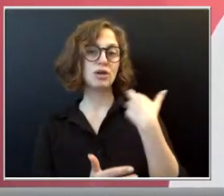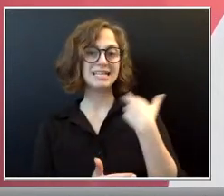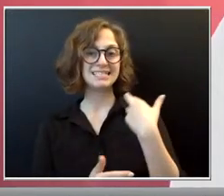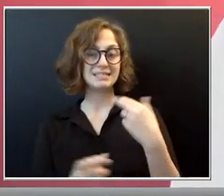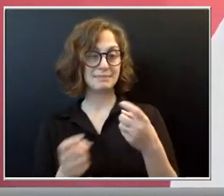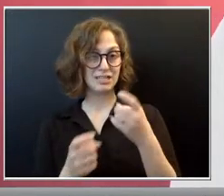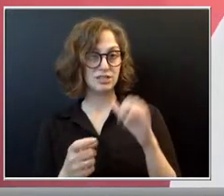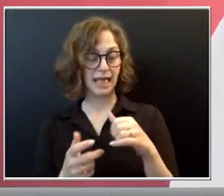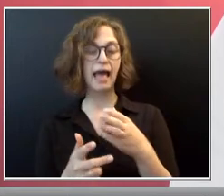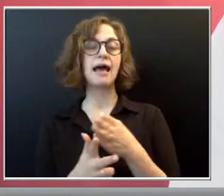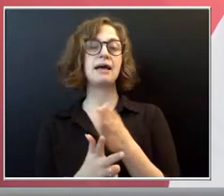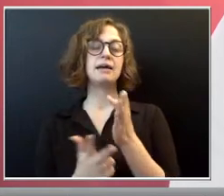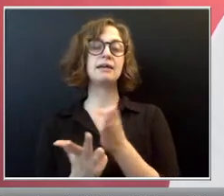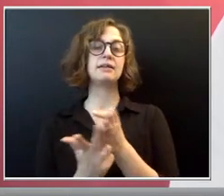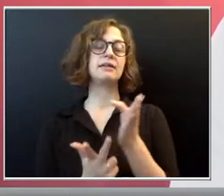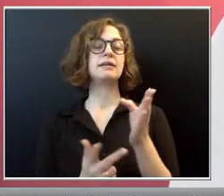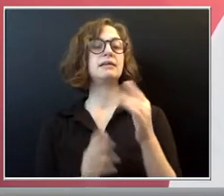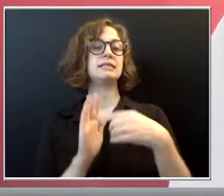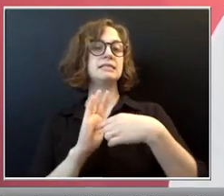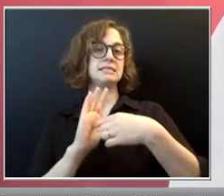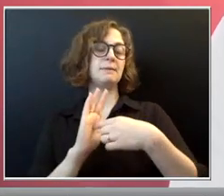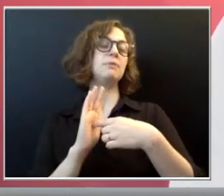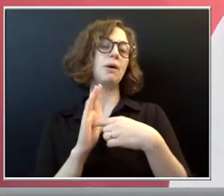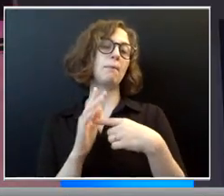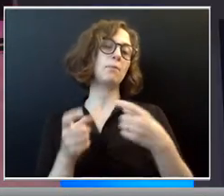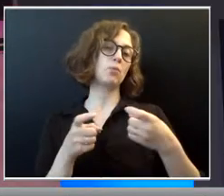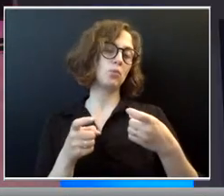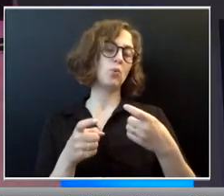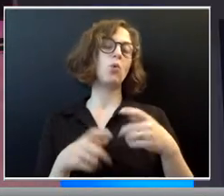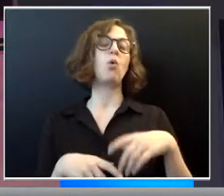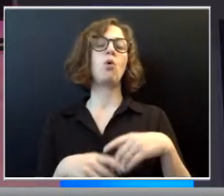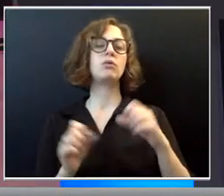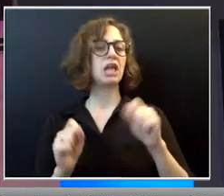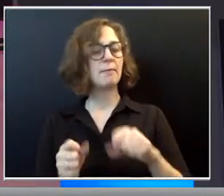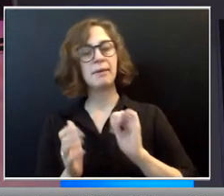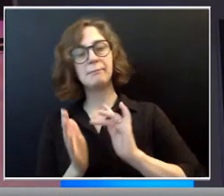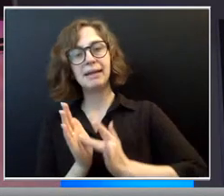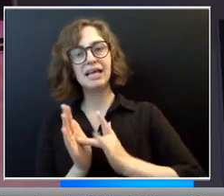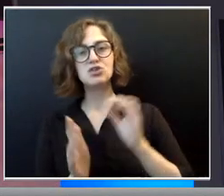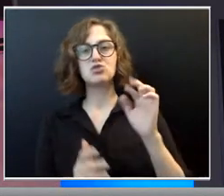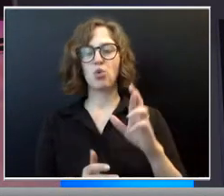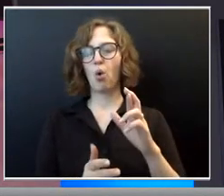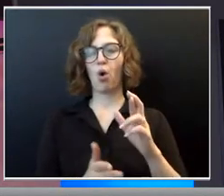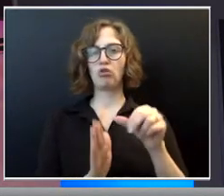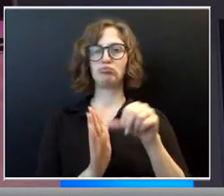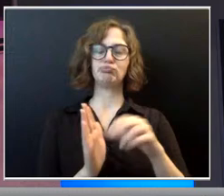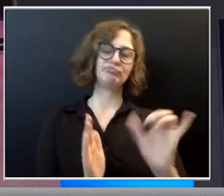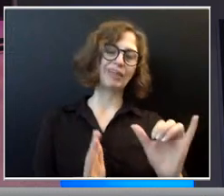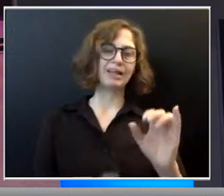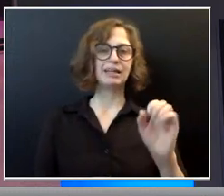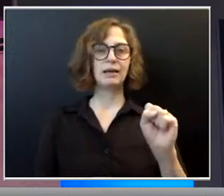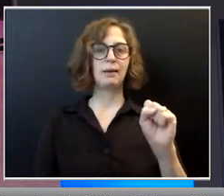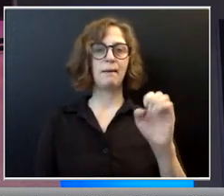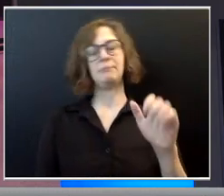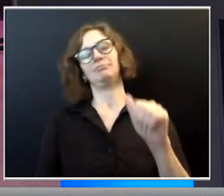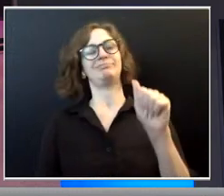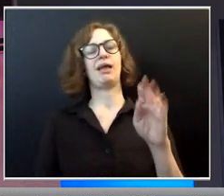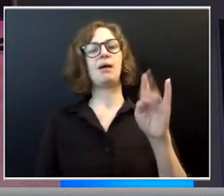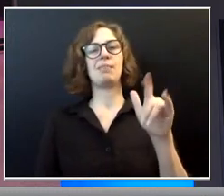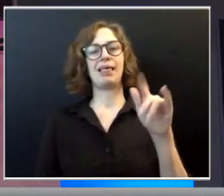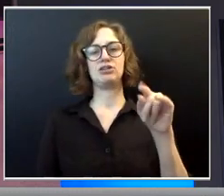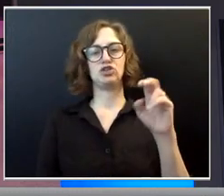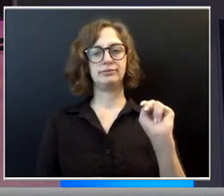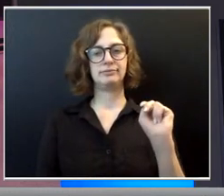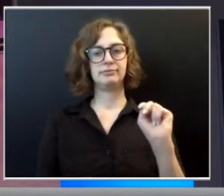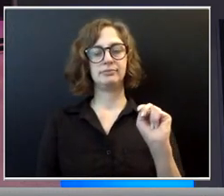be medications or procedures like an ablation procedure. When it comes to the actual ablation, what happens during that